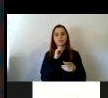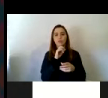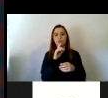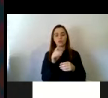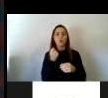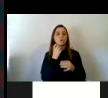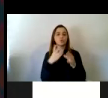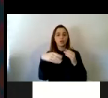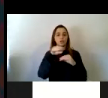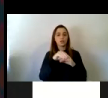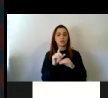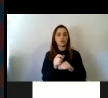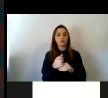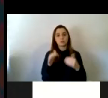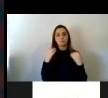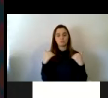college.